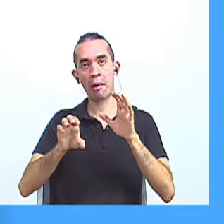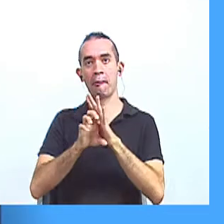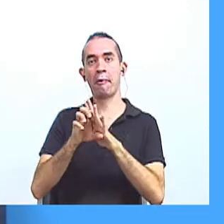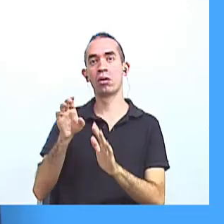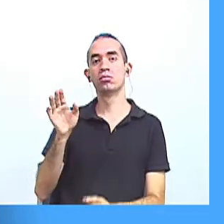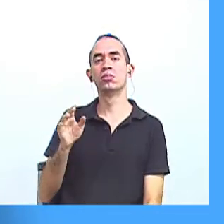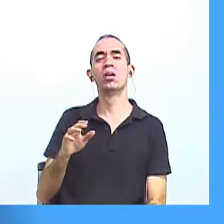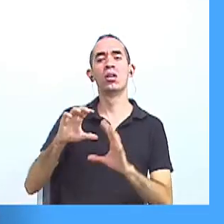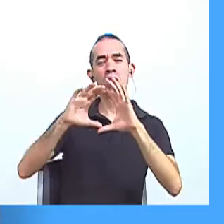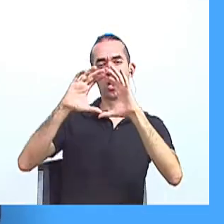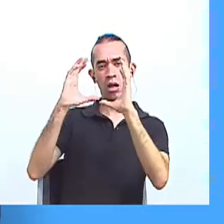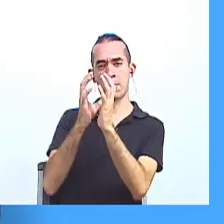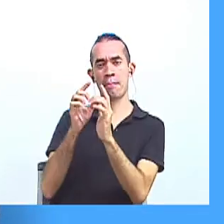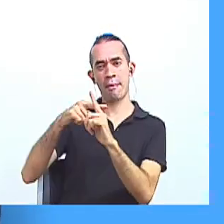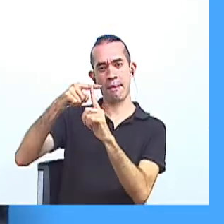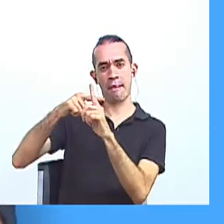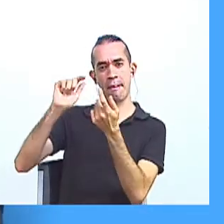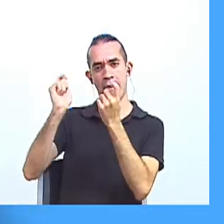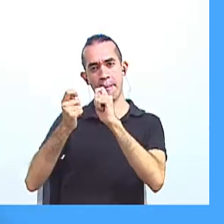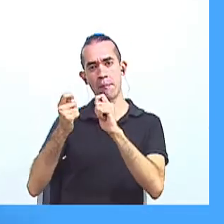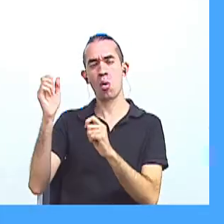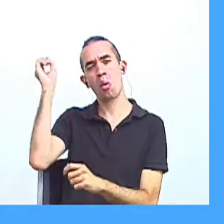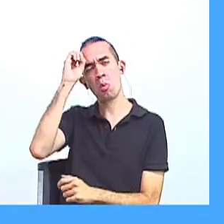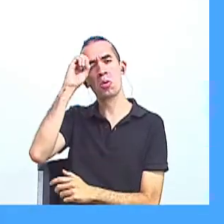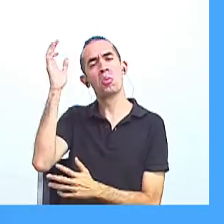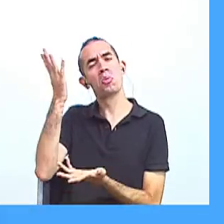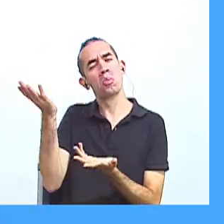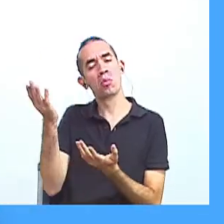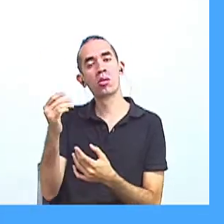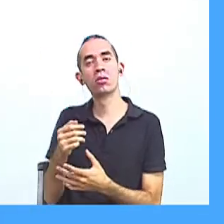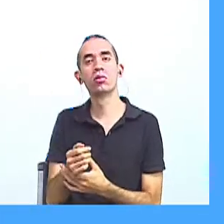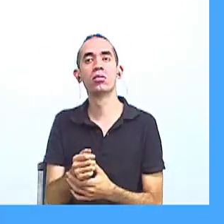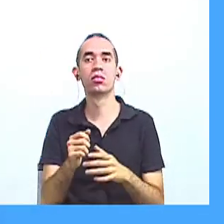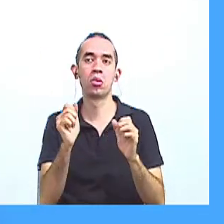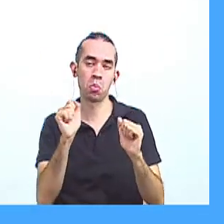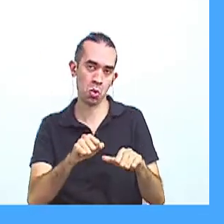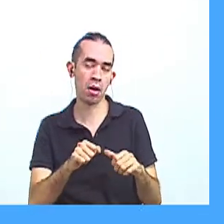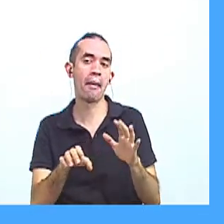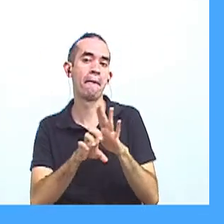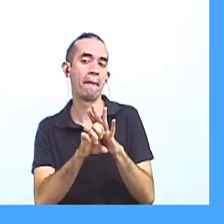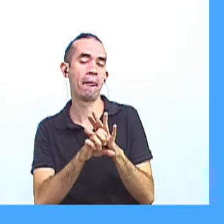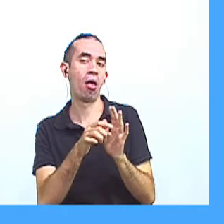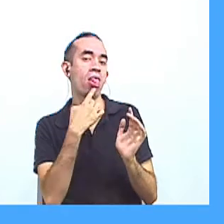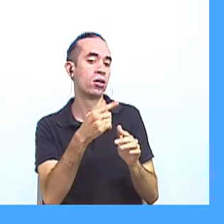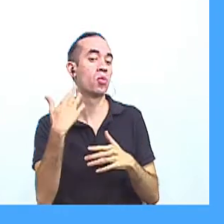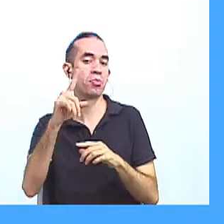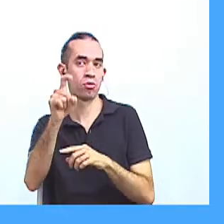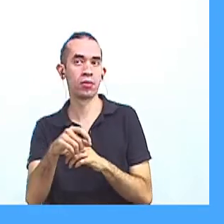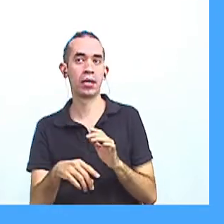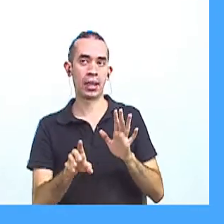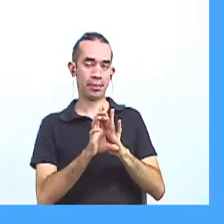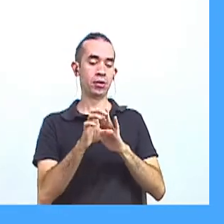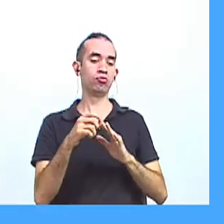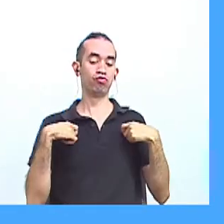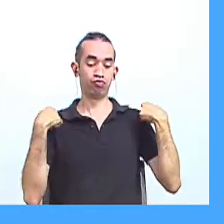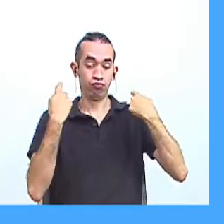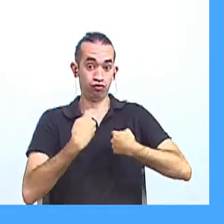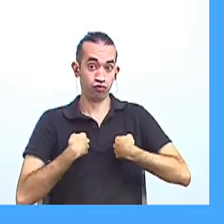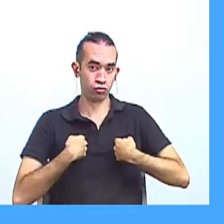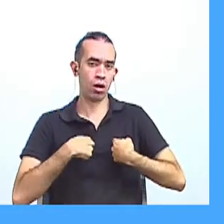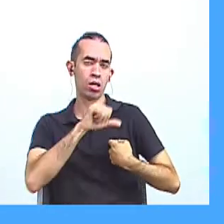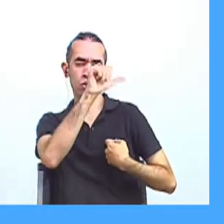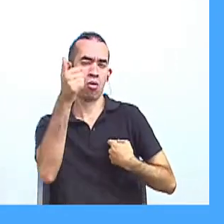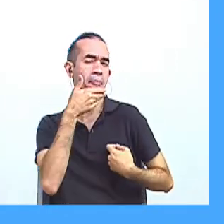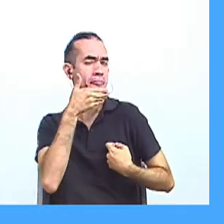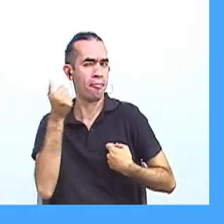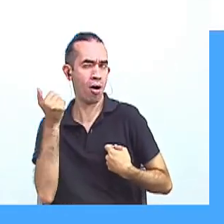your opinion on climate change? Or use a question after you make a statement. I think the blue jacket is the nicest.